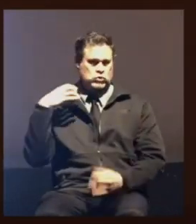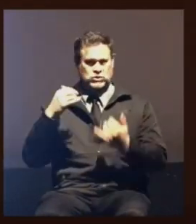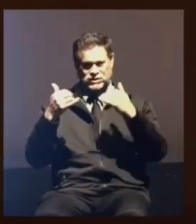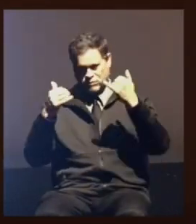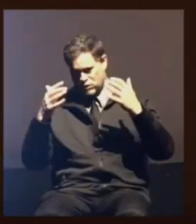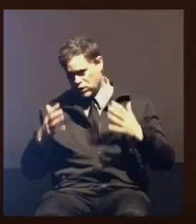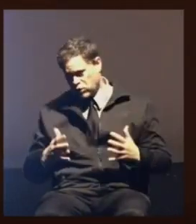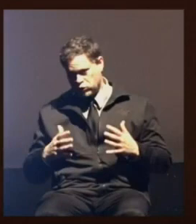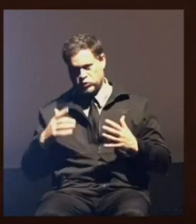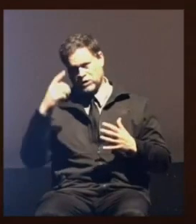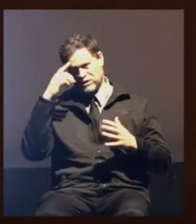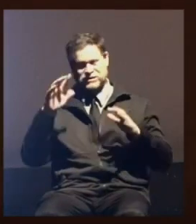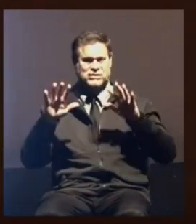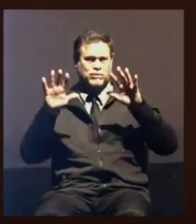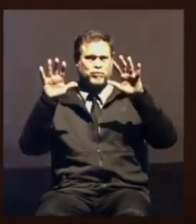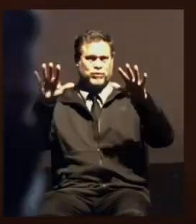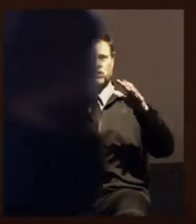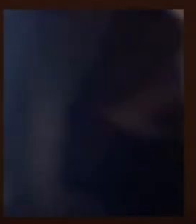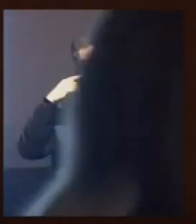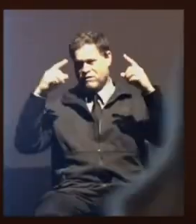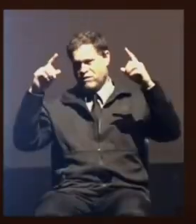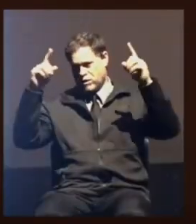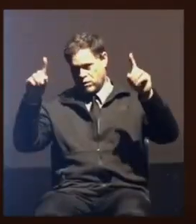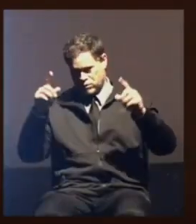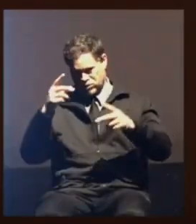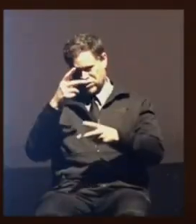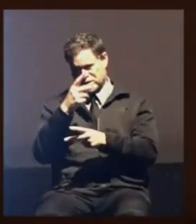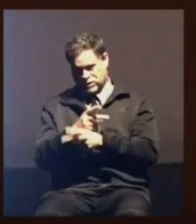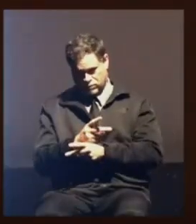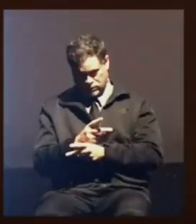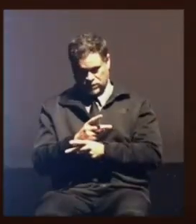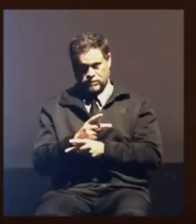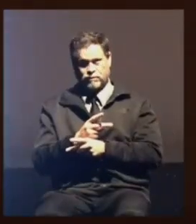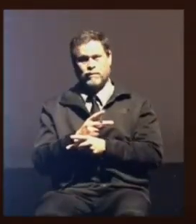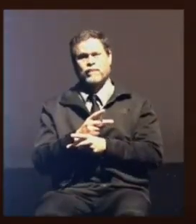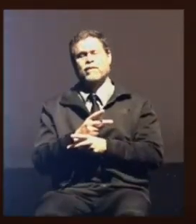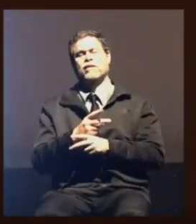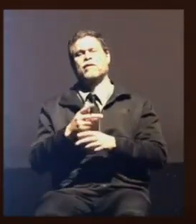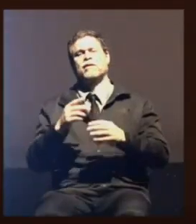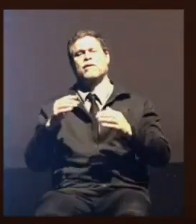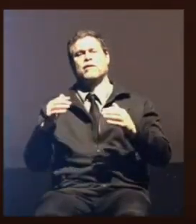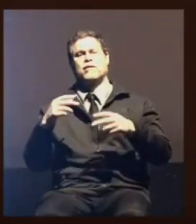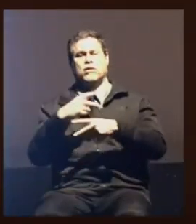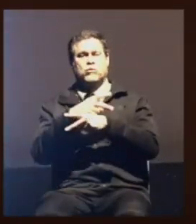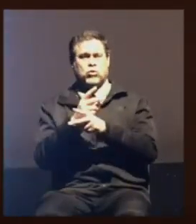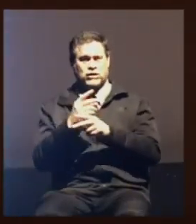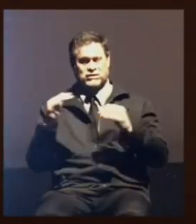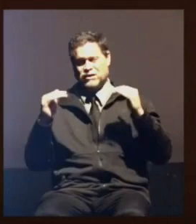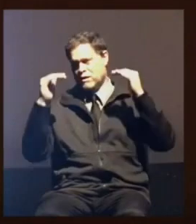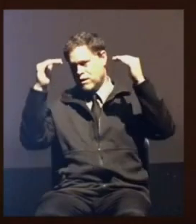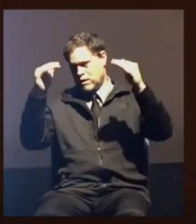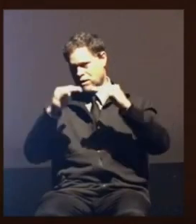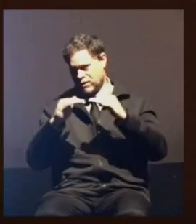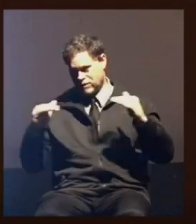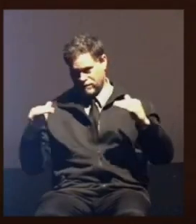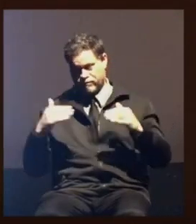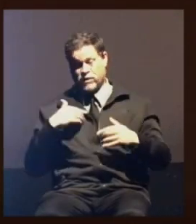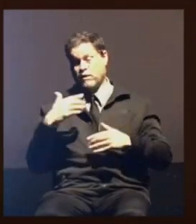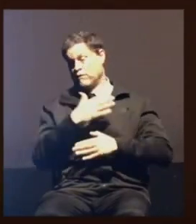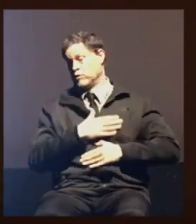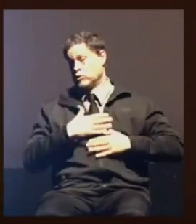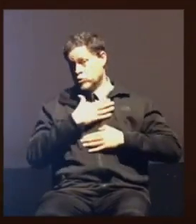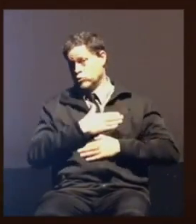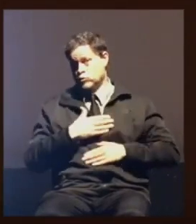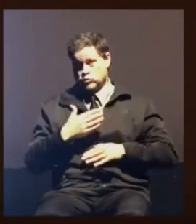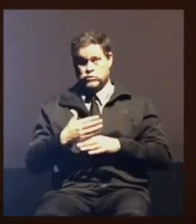and. I think it's amazing what they've accomplished keeping the product at such a high level. I've enjoyed